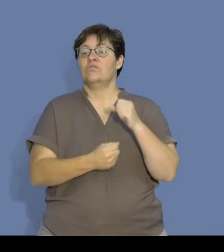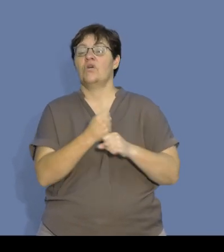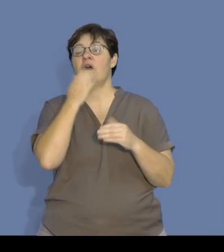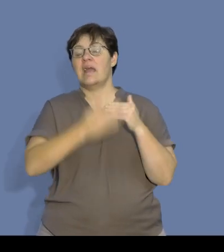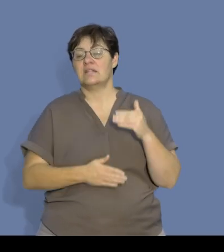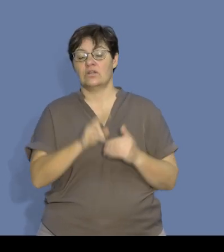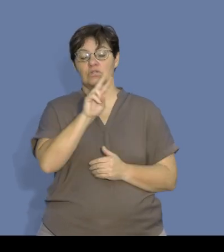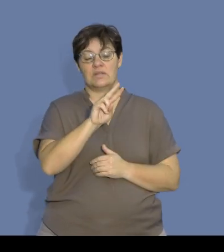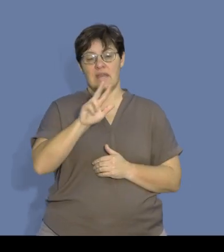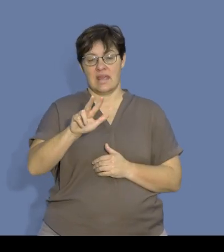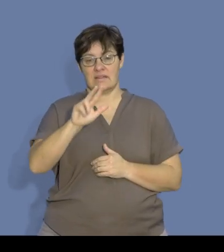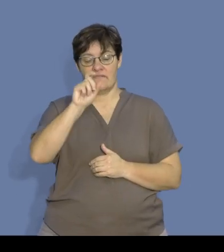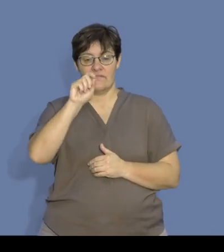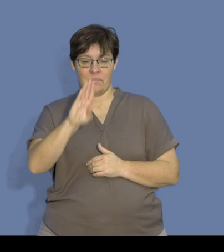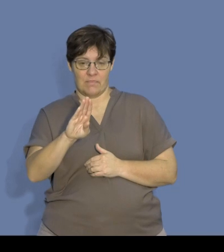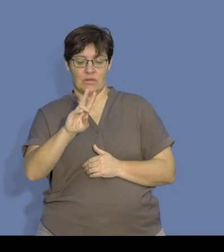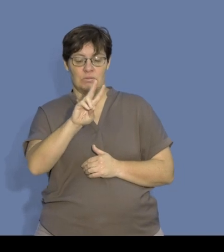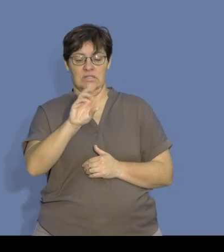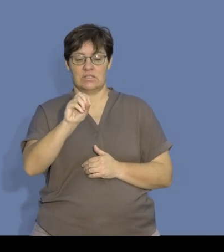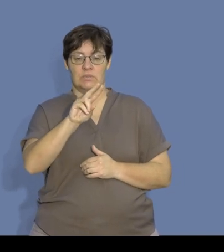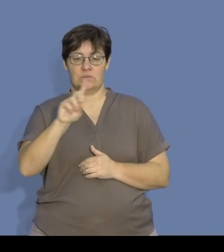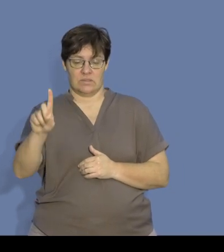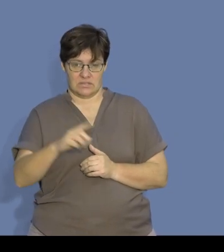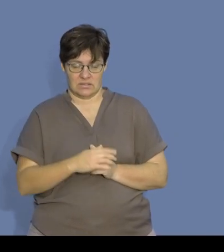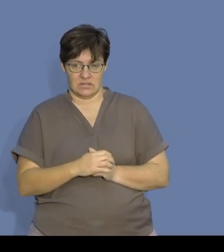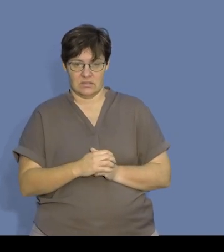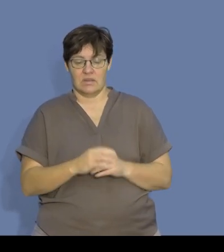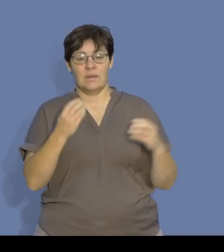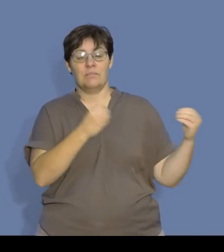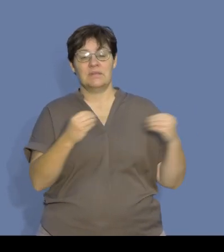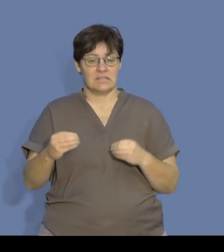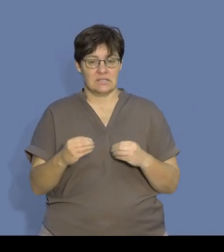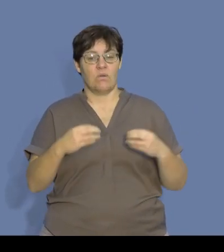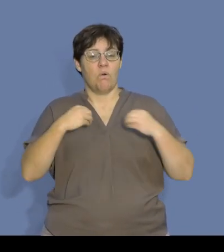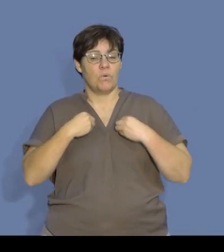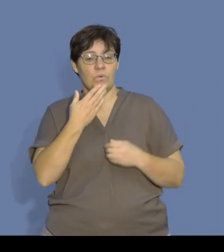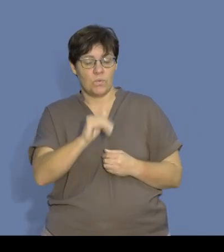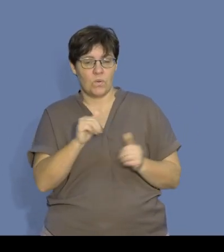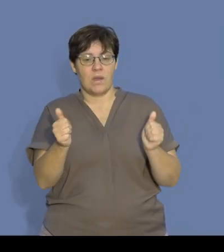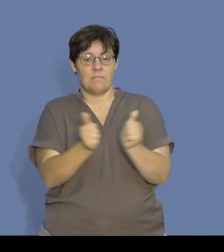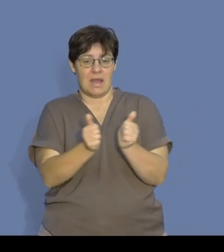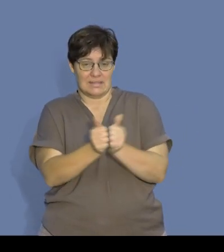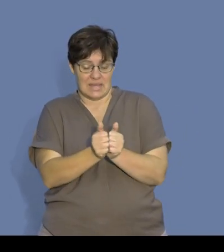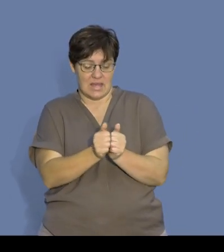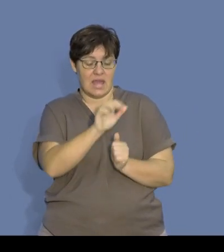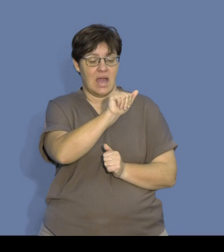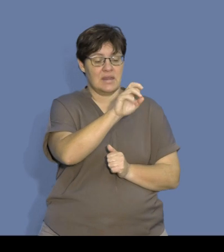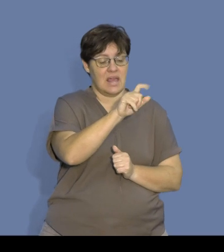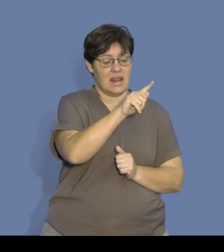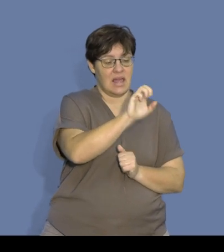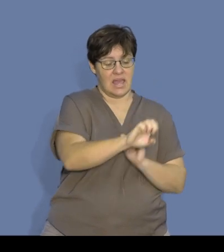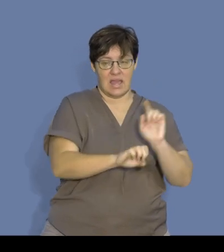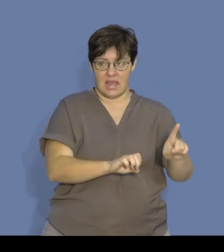ended 28th of Feb 2021. The business is owned by partners Anele